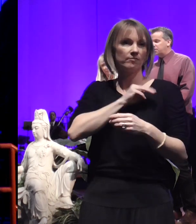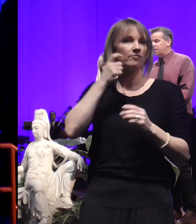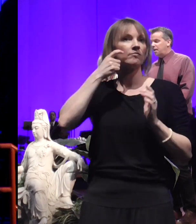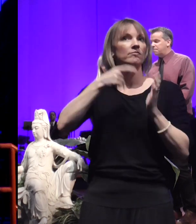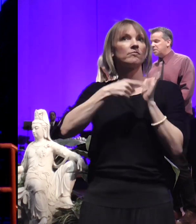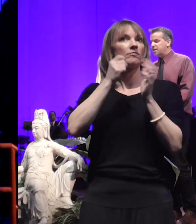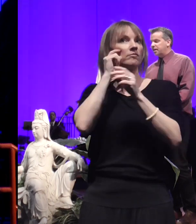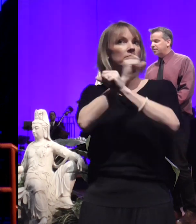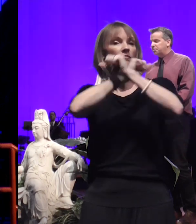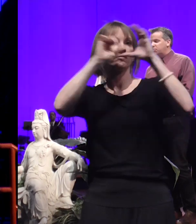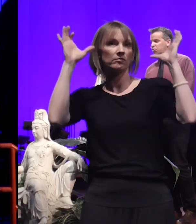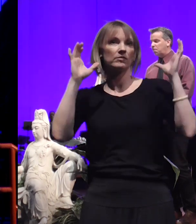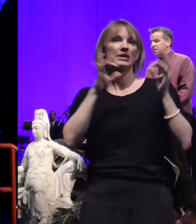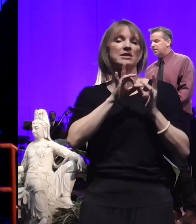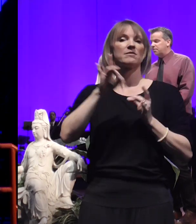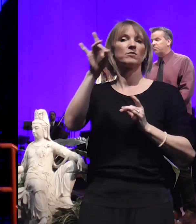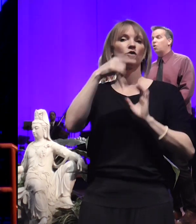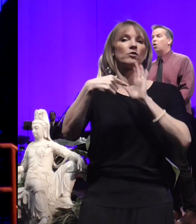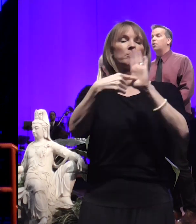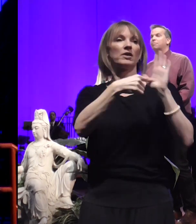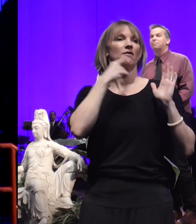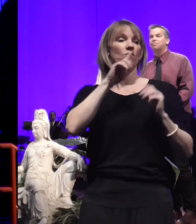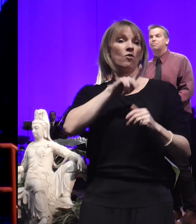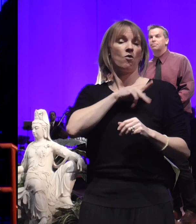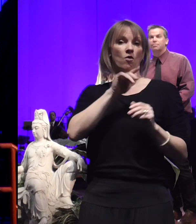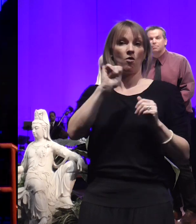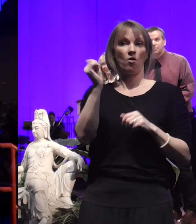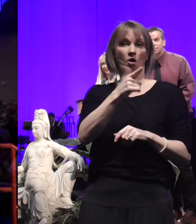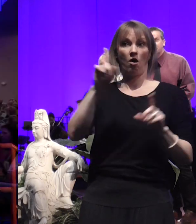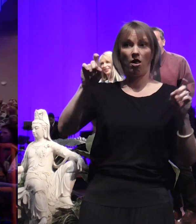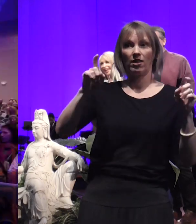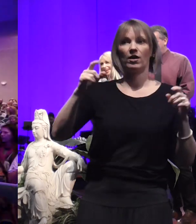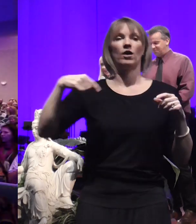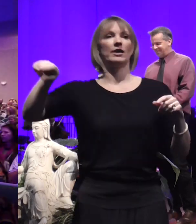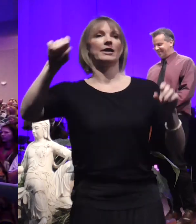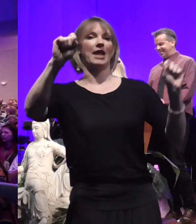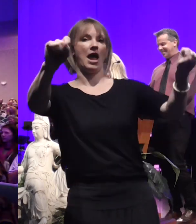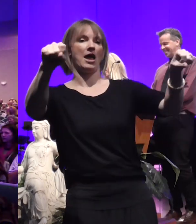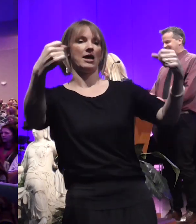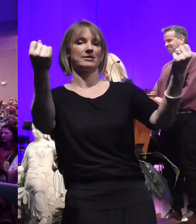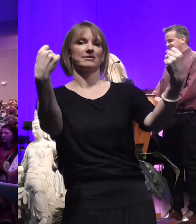its vision of being a spiritual beacon for all?